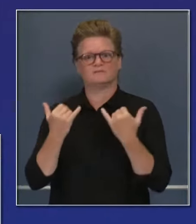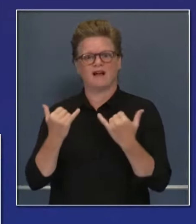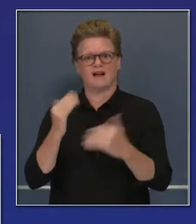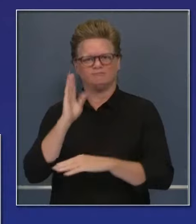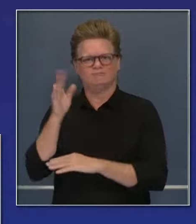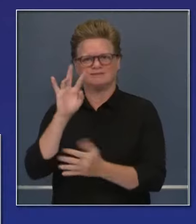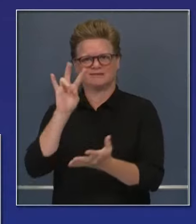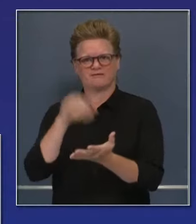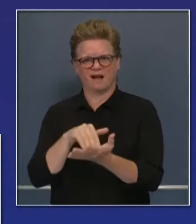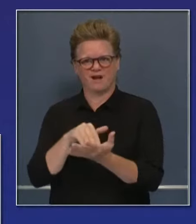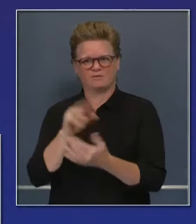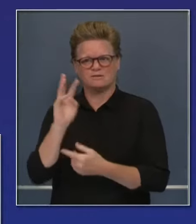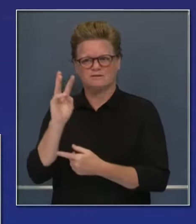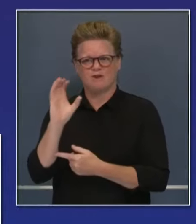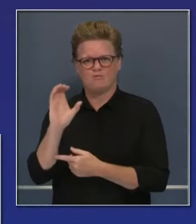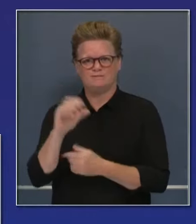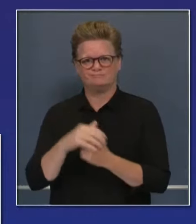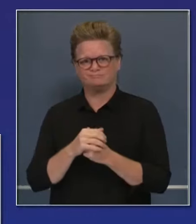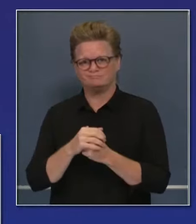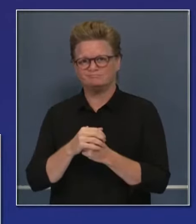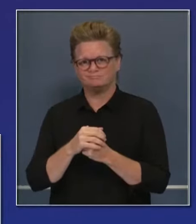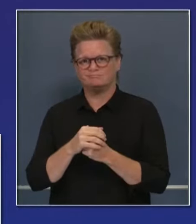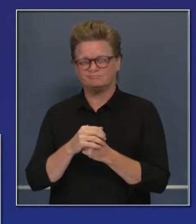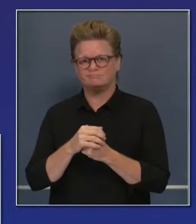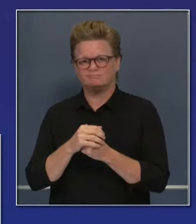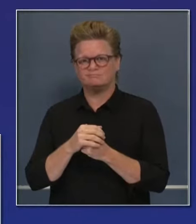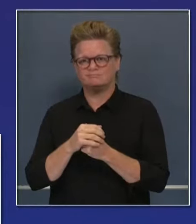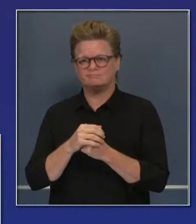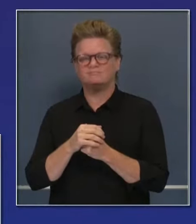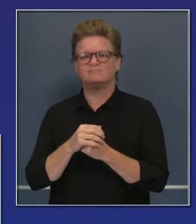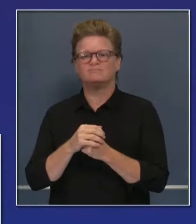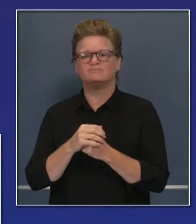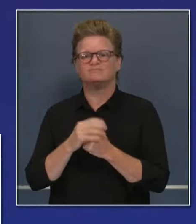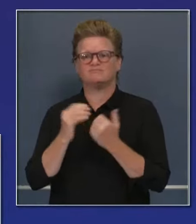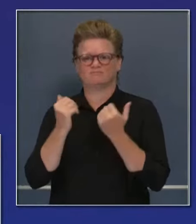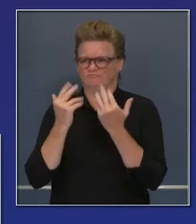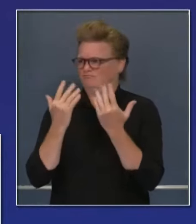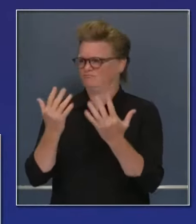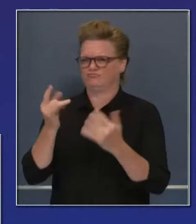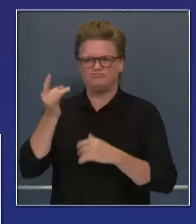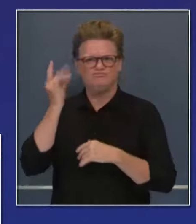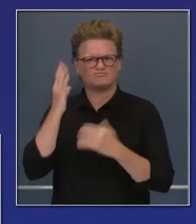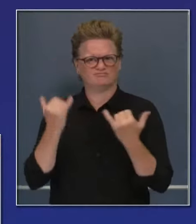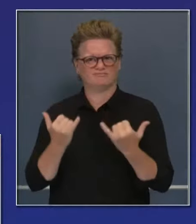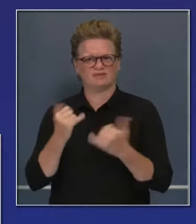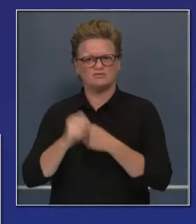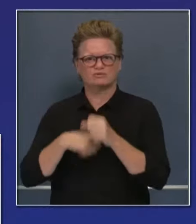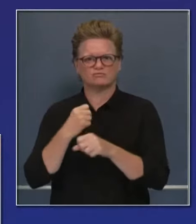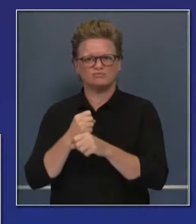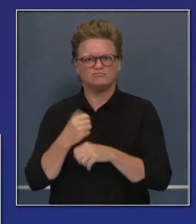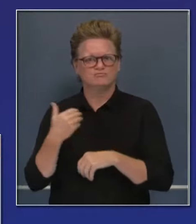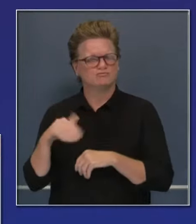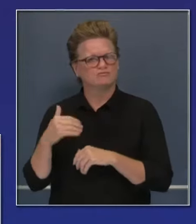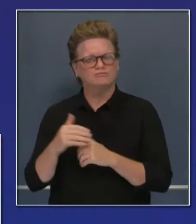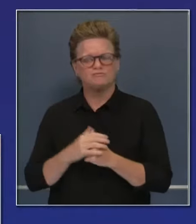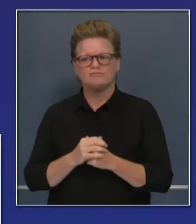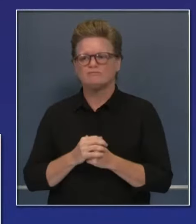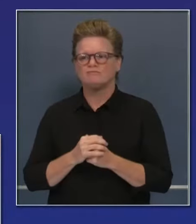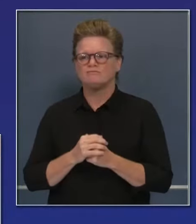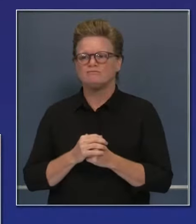in fact, 7,606 wildfires so far in 2020. But the number that is